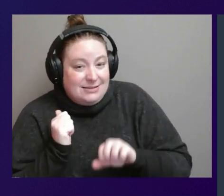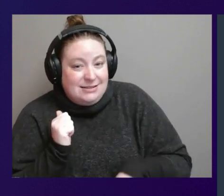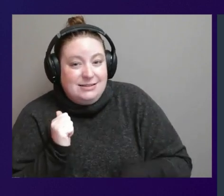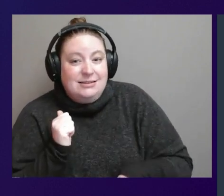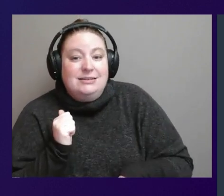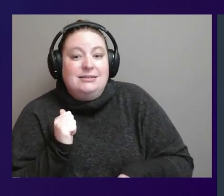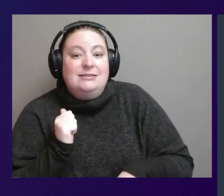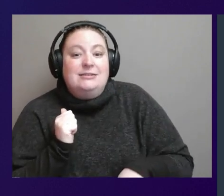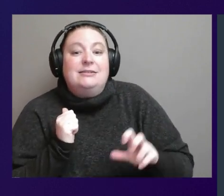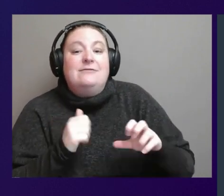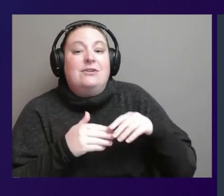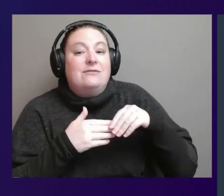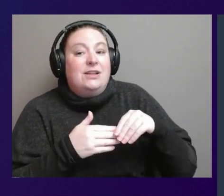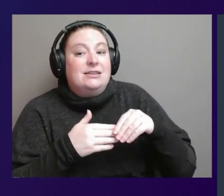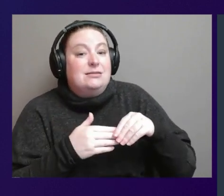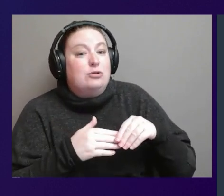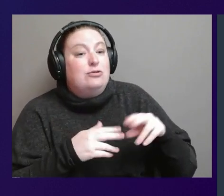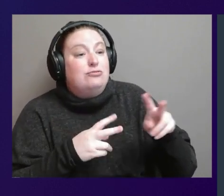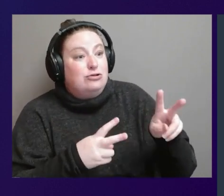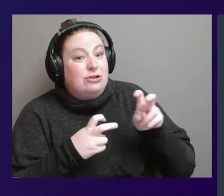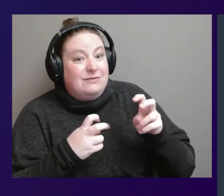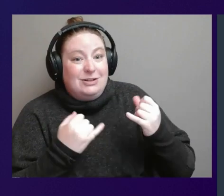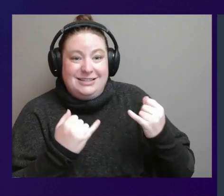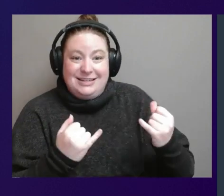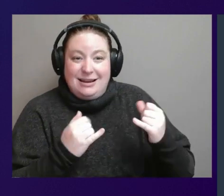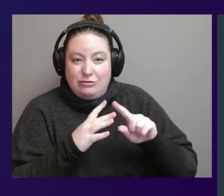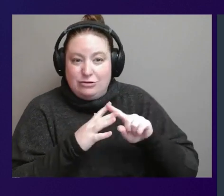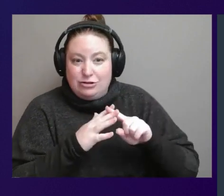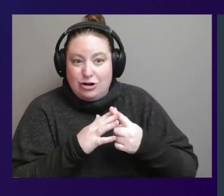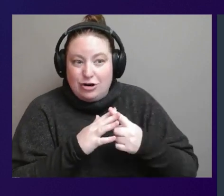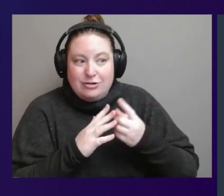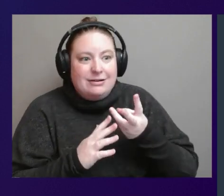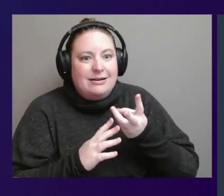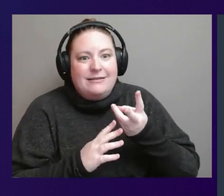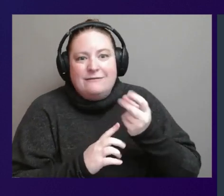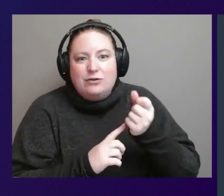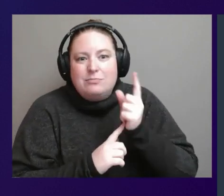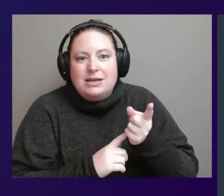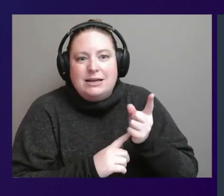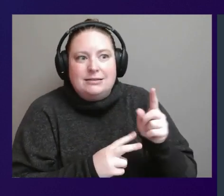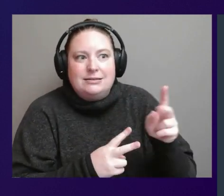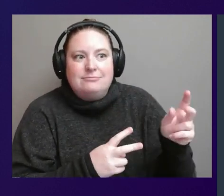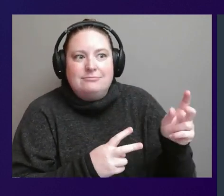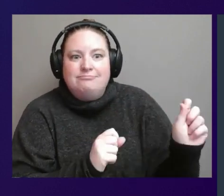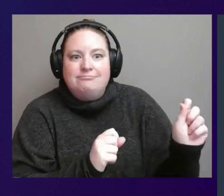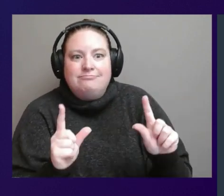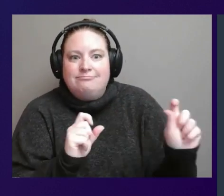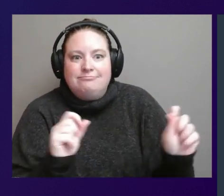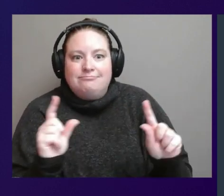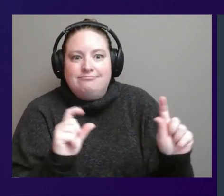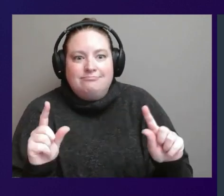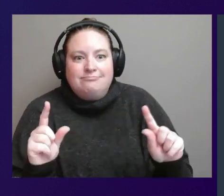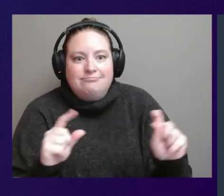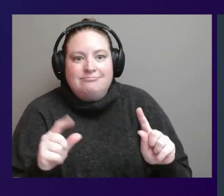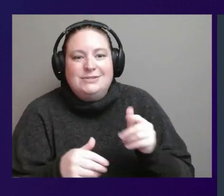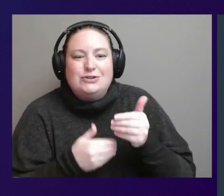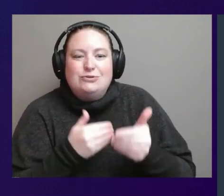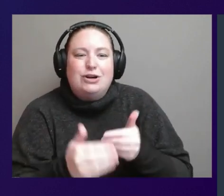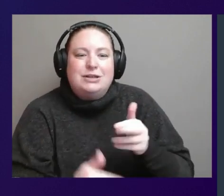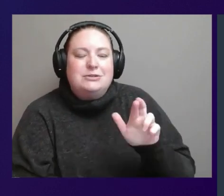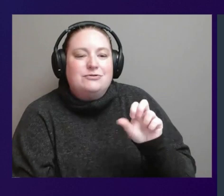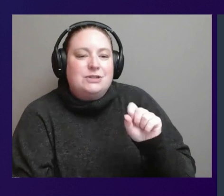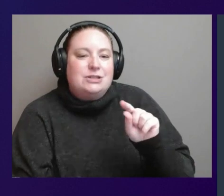flexible retrieval now begin to return objects within minutes, so you can process restore data faster. Now, whether